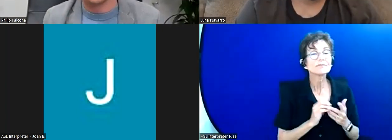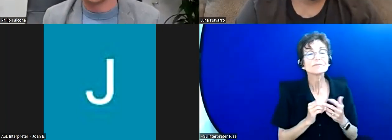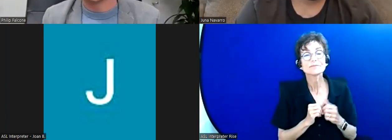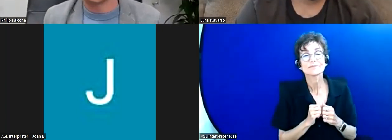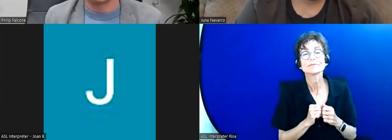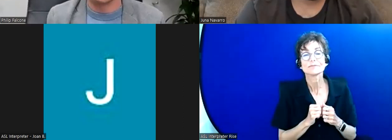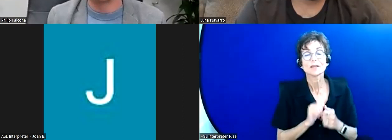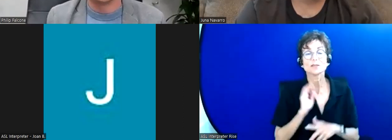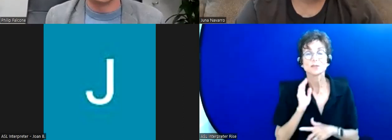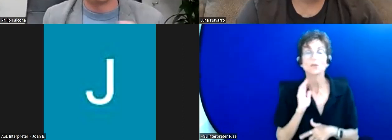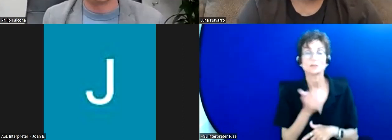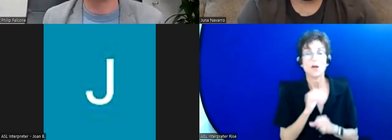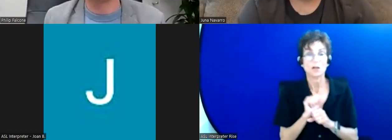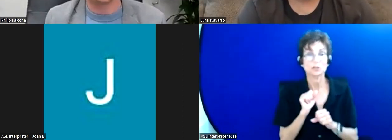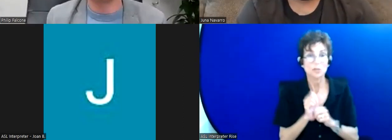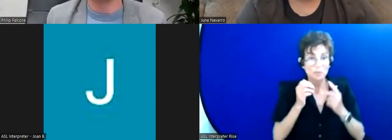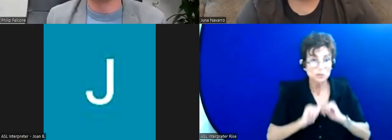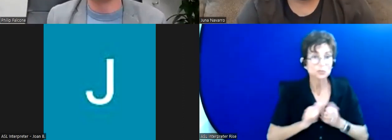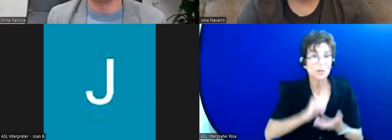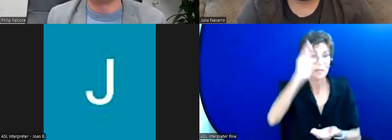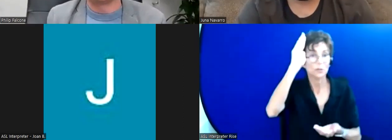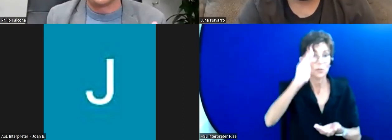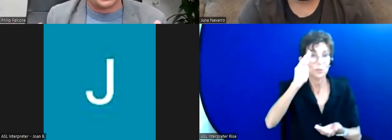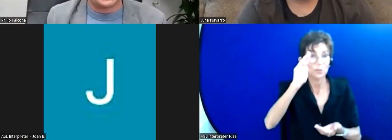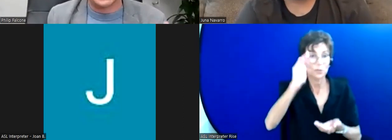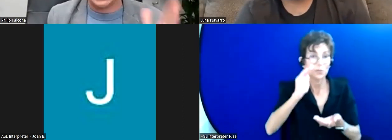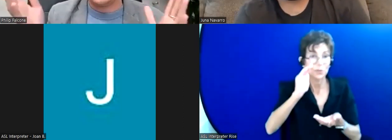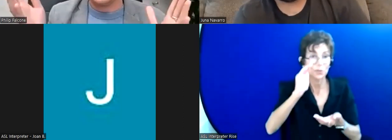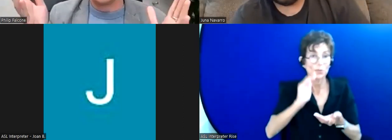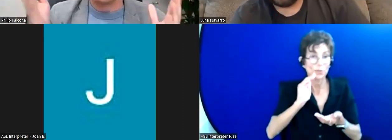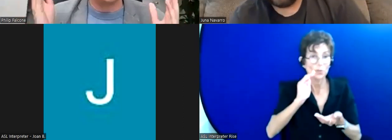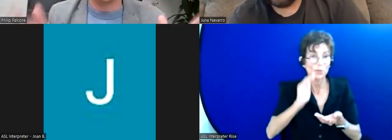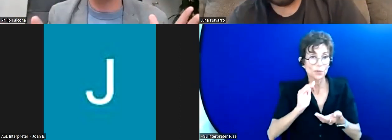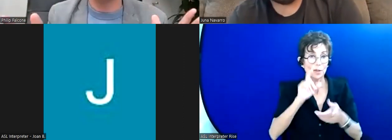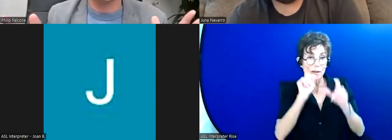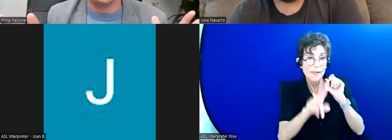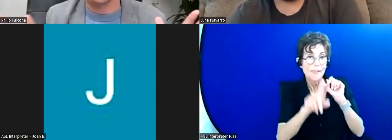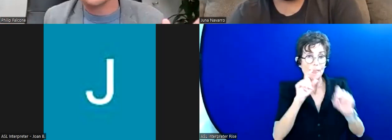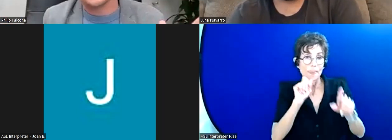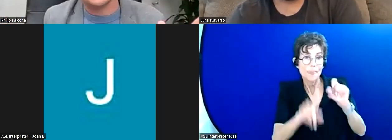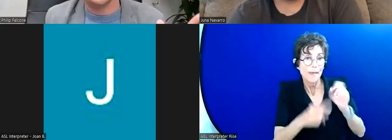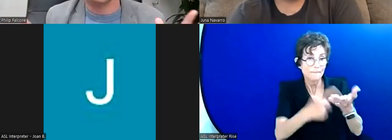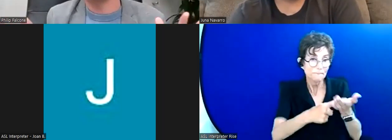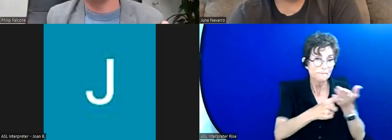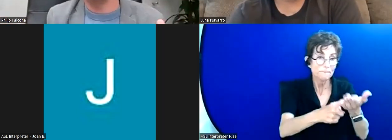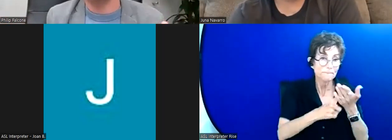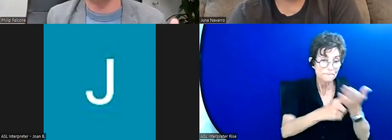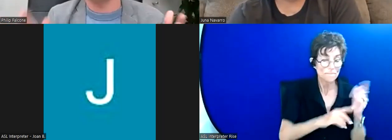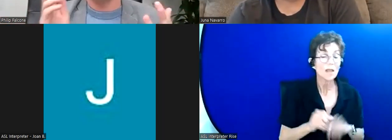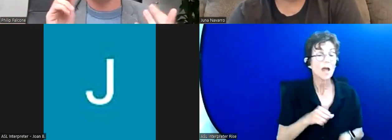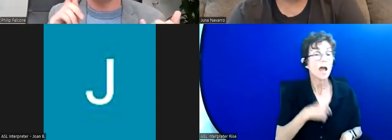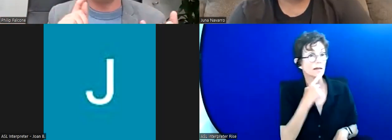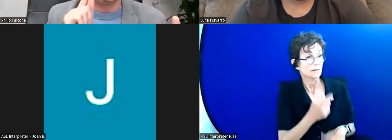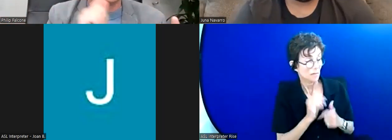of chip that away. And the way I do that is I say, our projects are privately funded through donations.